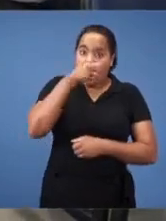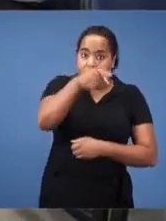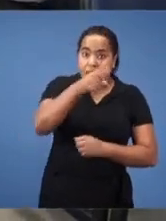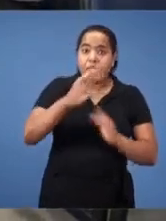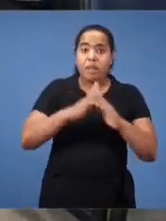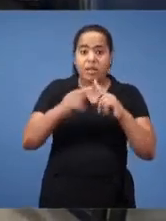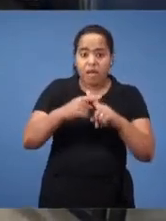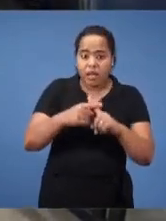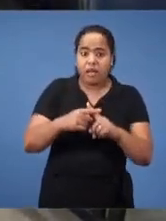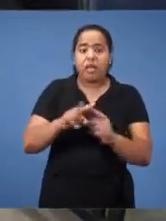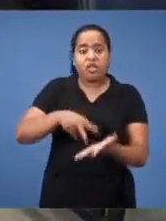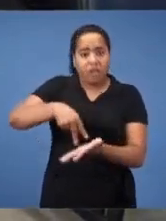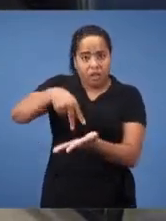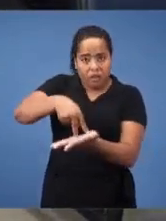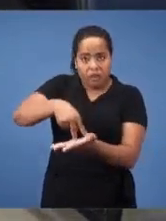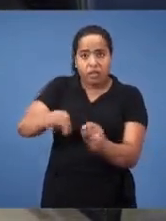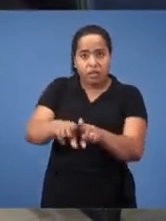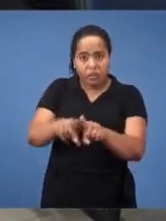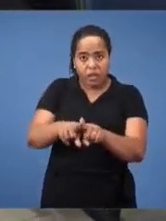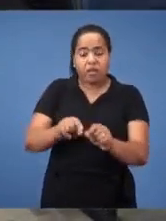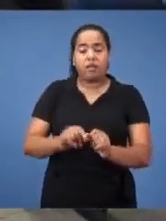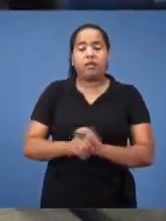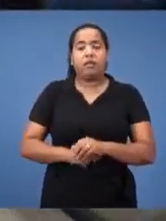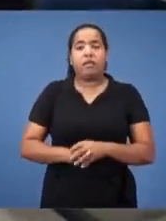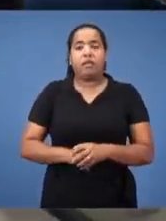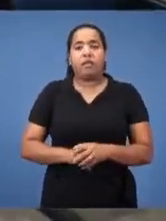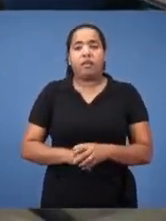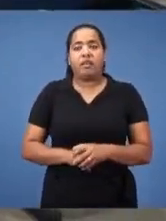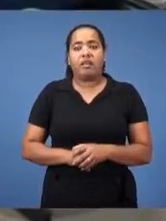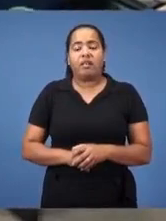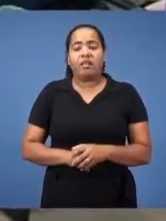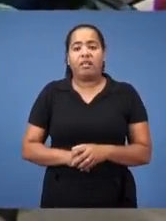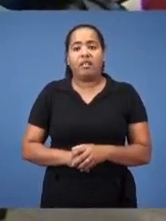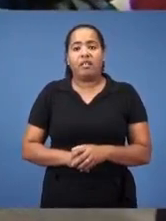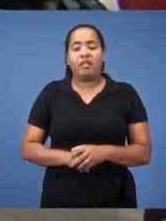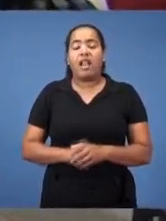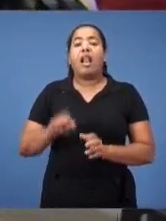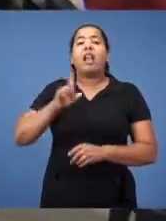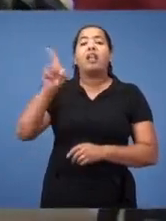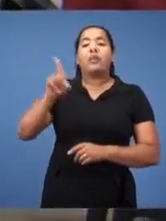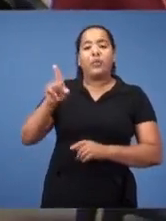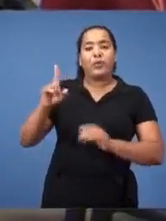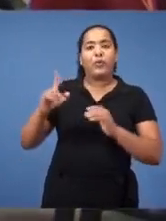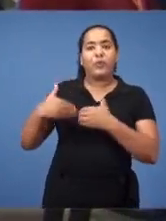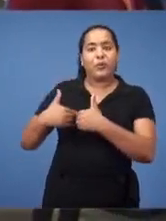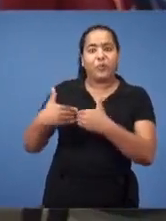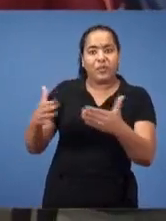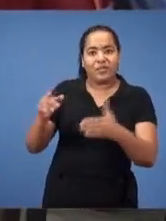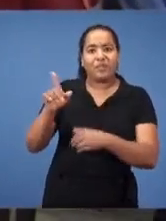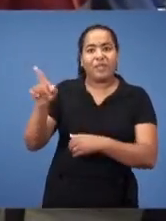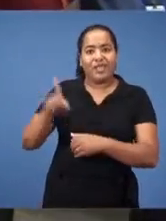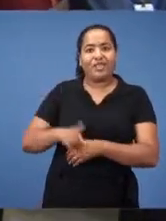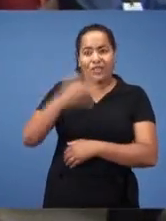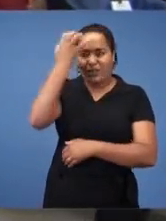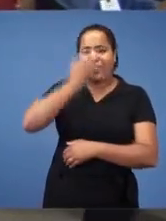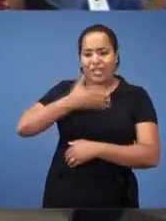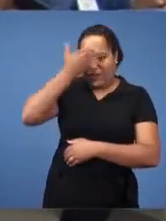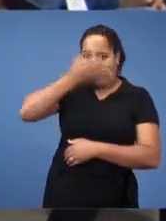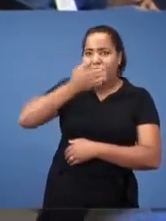in the church. So somebody already got up here, but there are others here in the beginning.